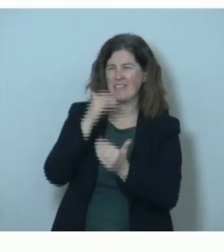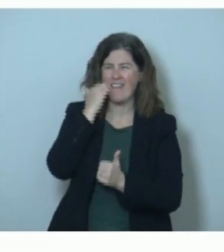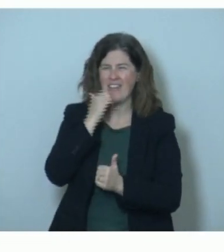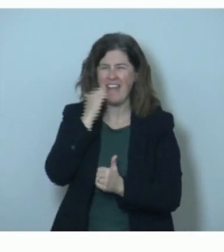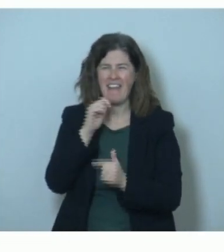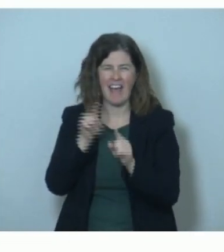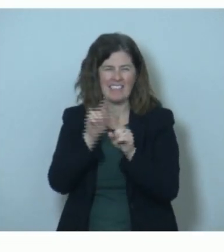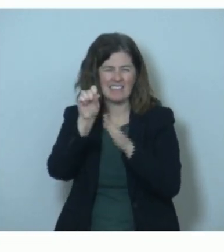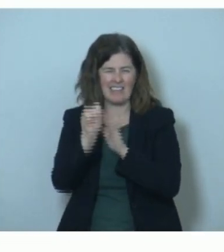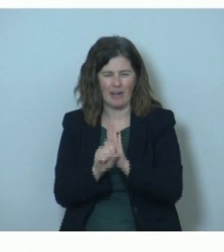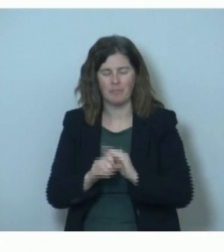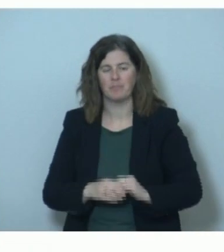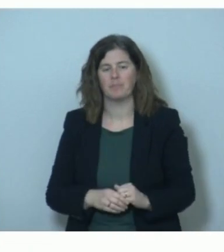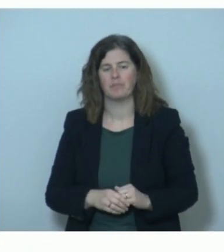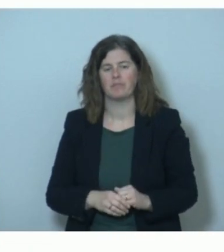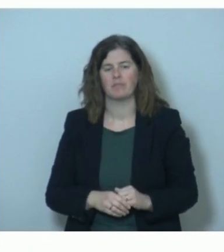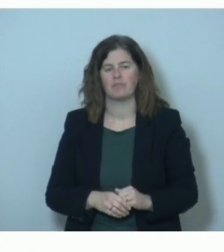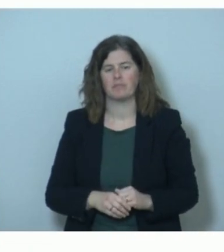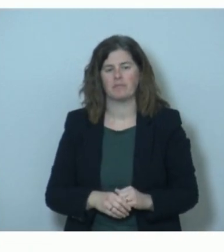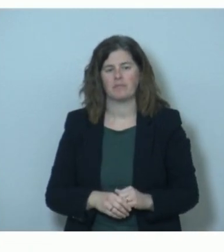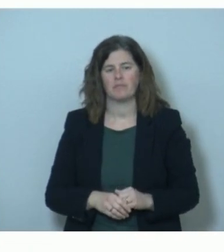going to skip over the